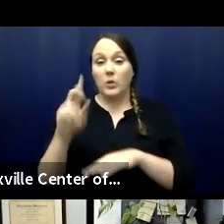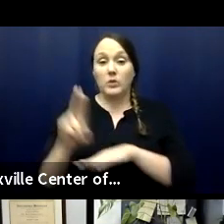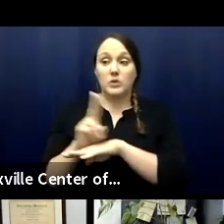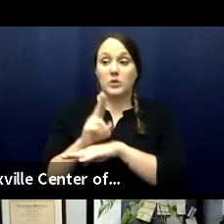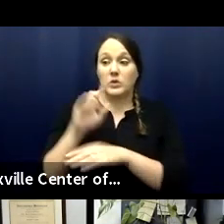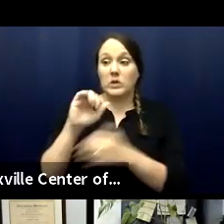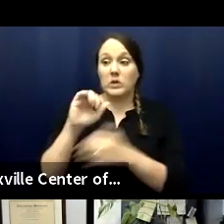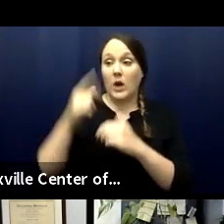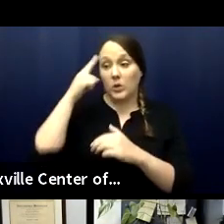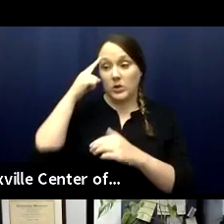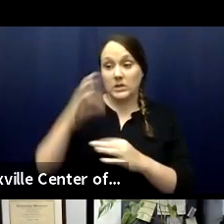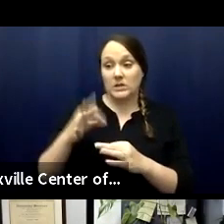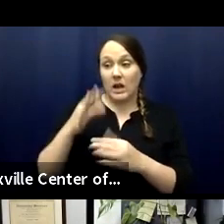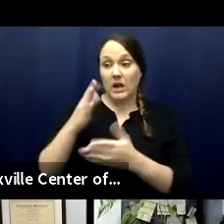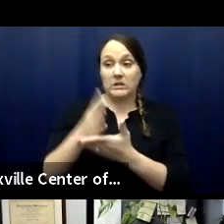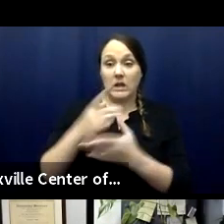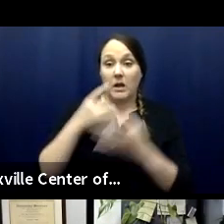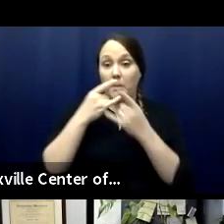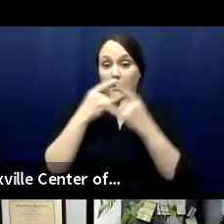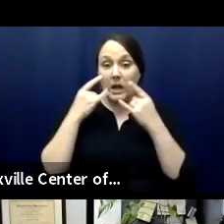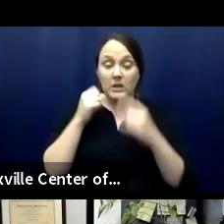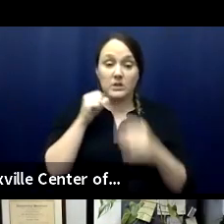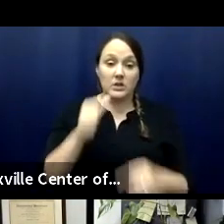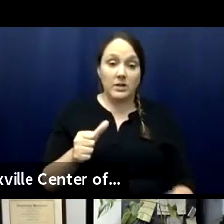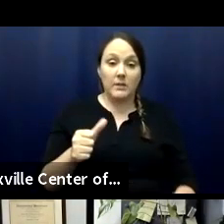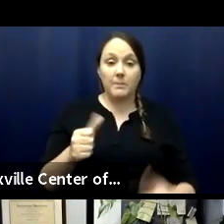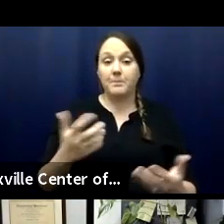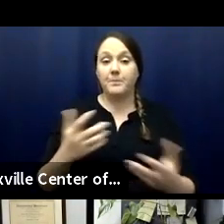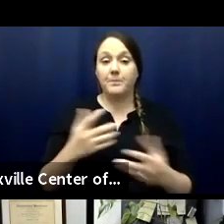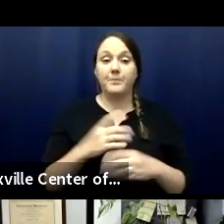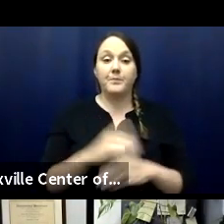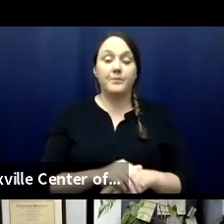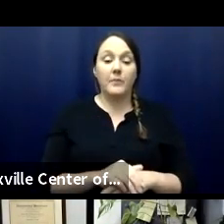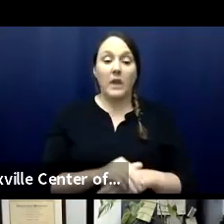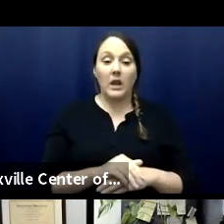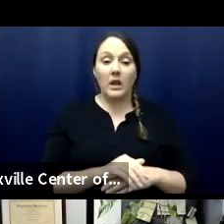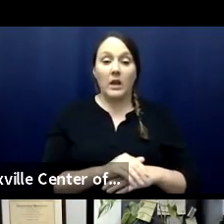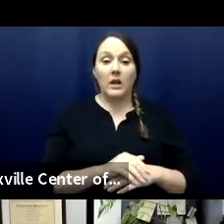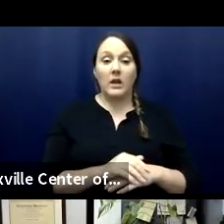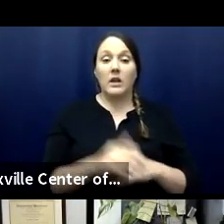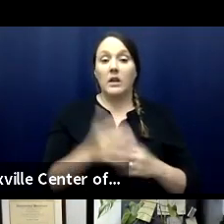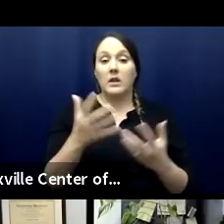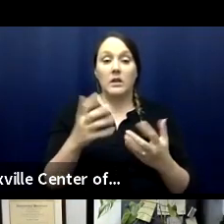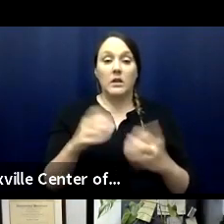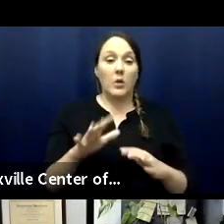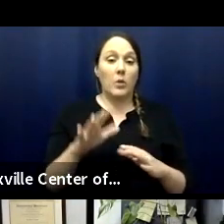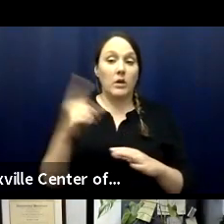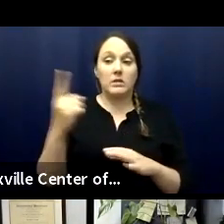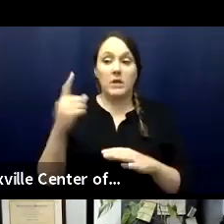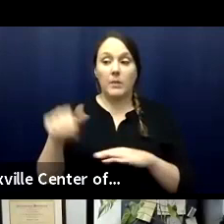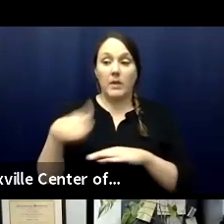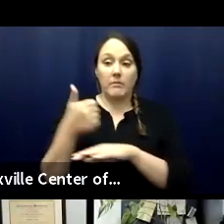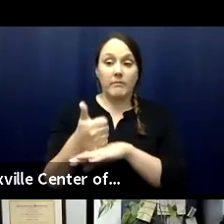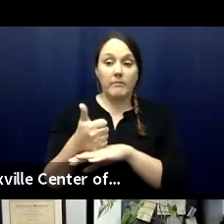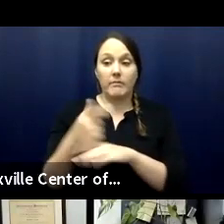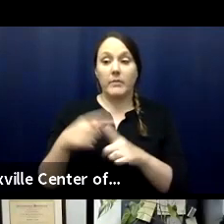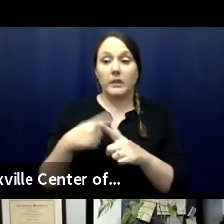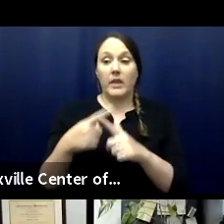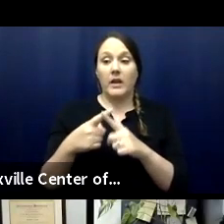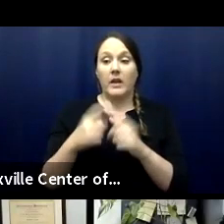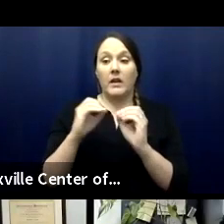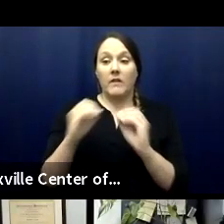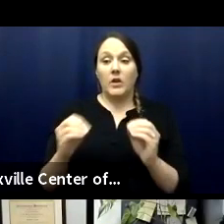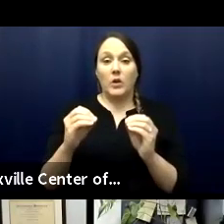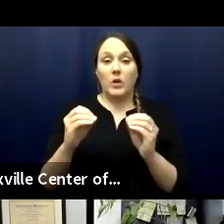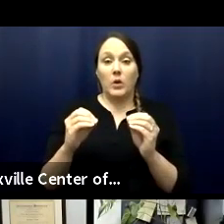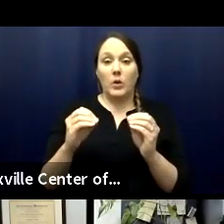to stop having a mask mandate. And it's certainly appropriate. You don't want to put something in place and not have a way to decide